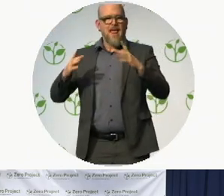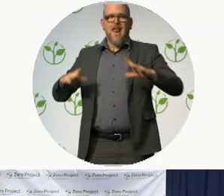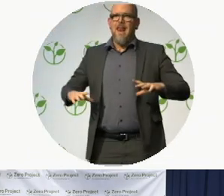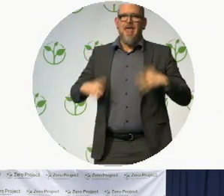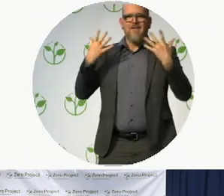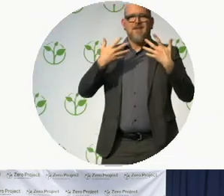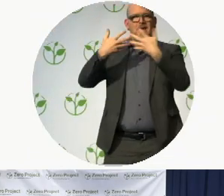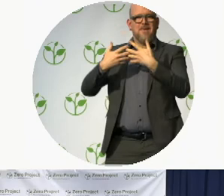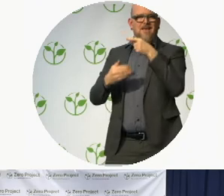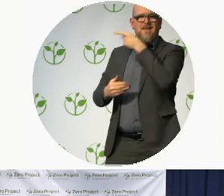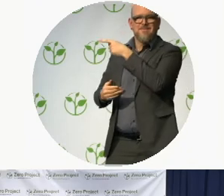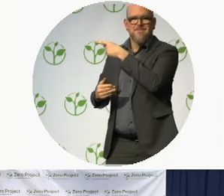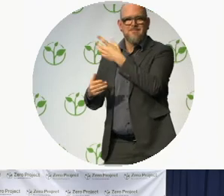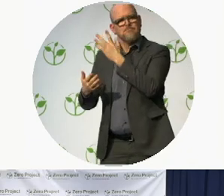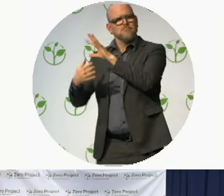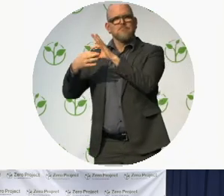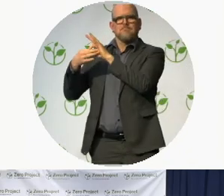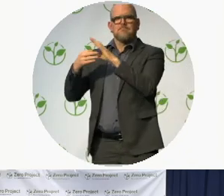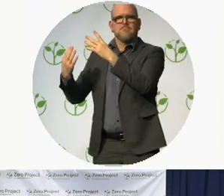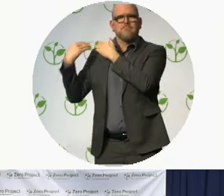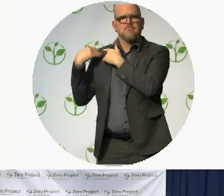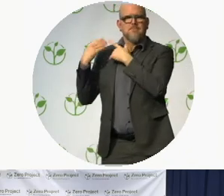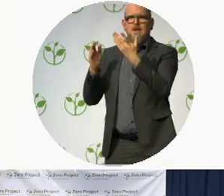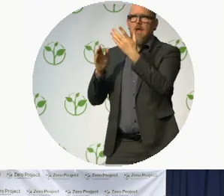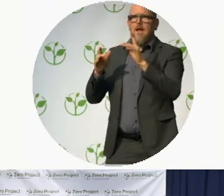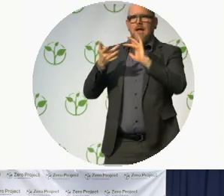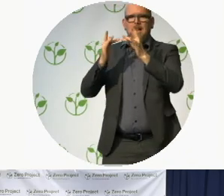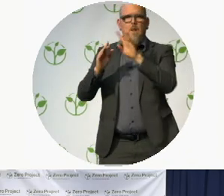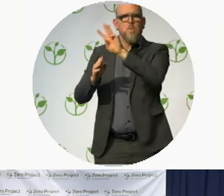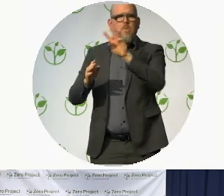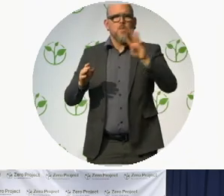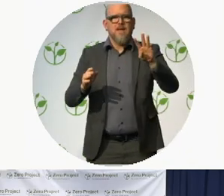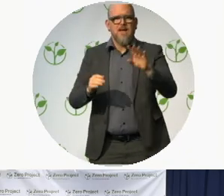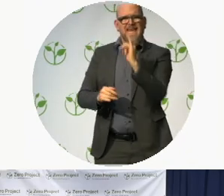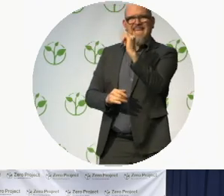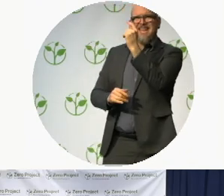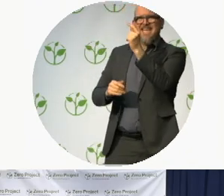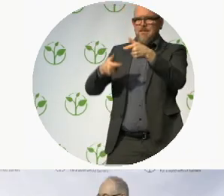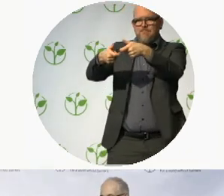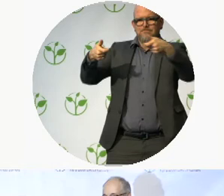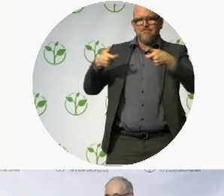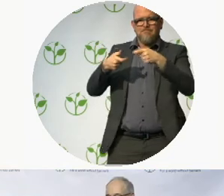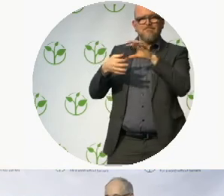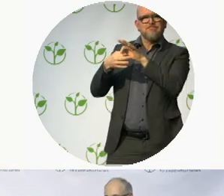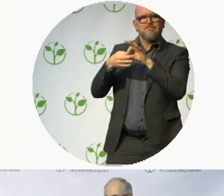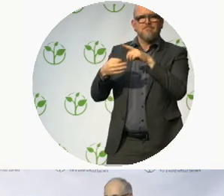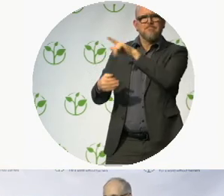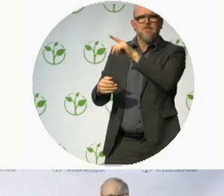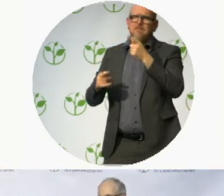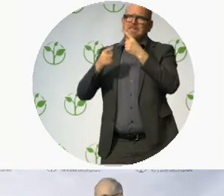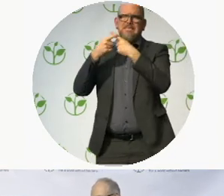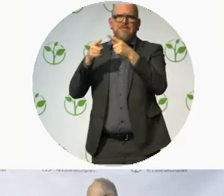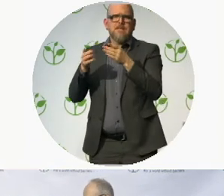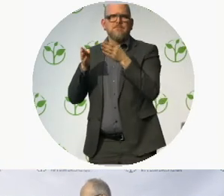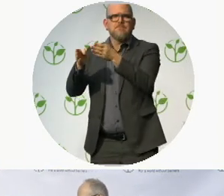The organization has developed an online IT platform that provides tens of thousands of parents and caregivers with personalized